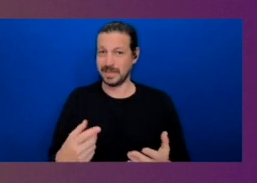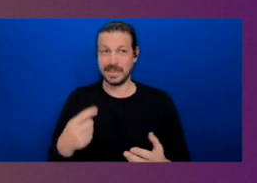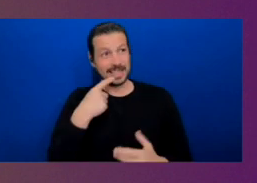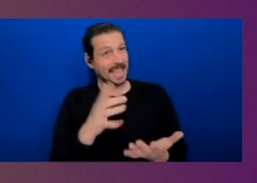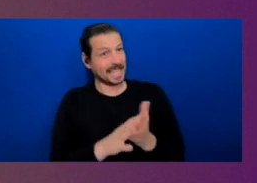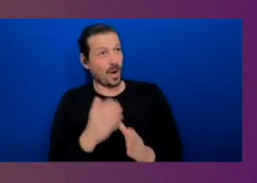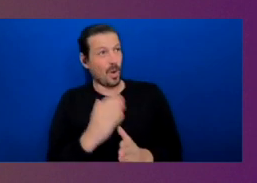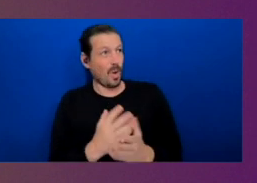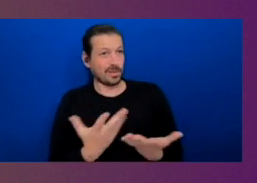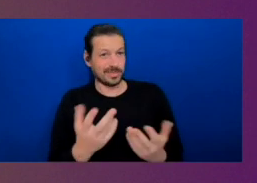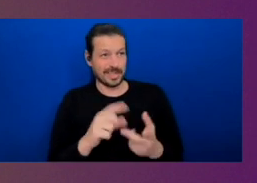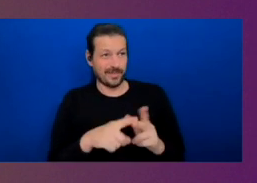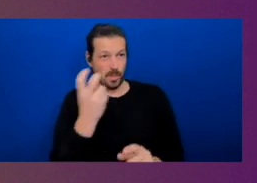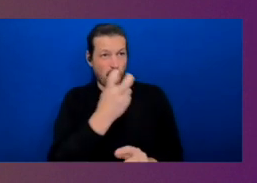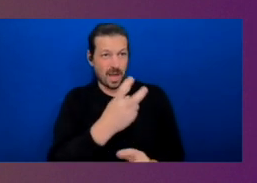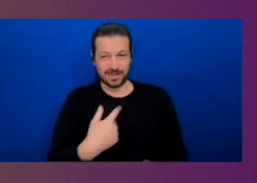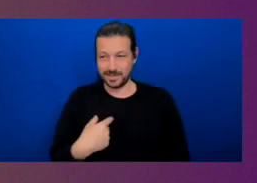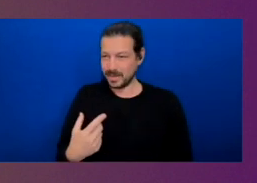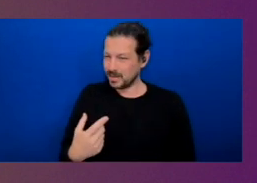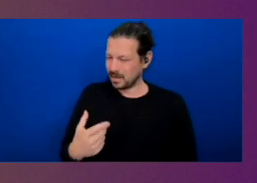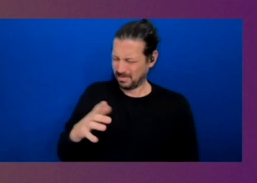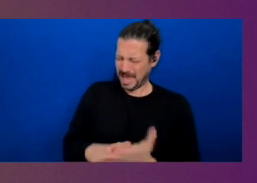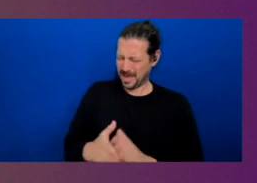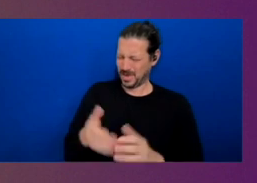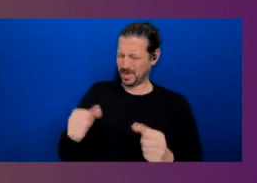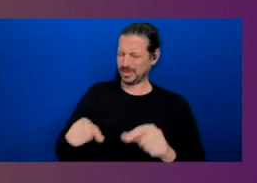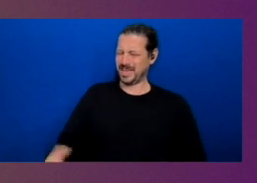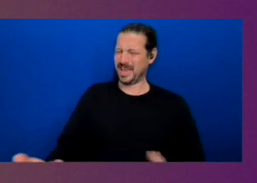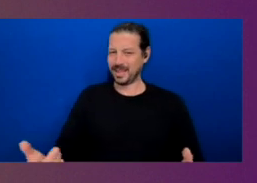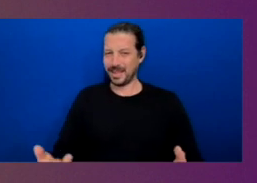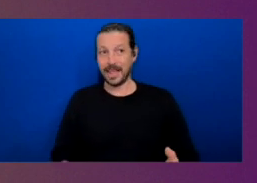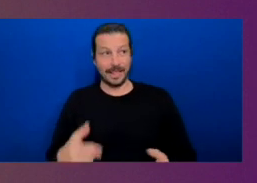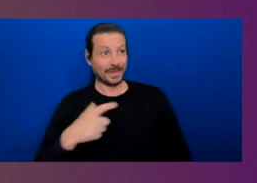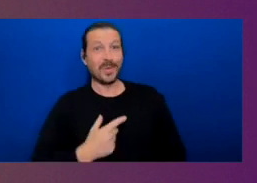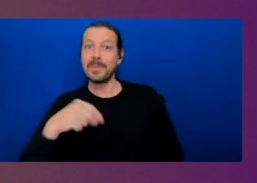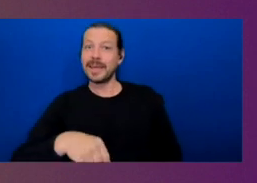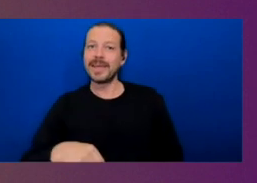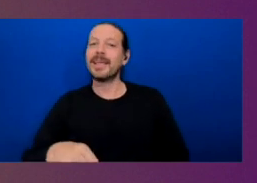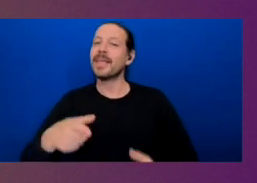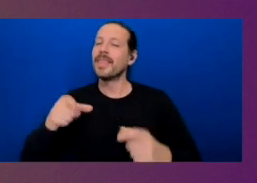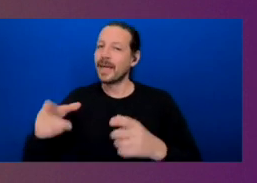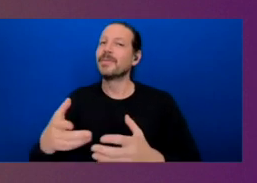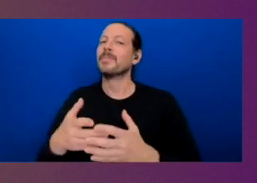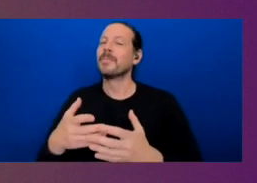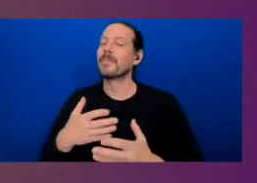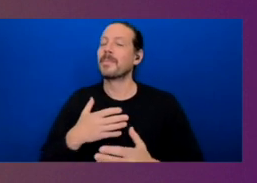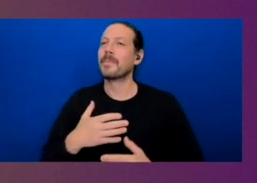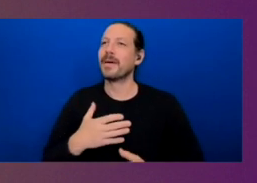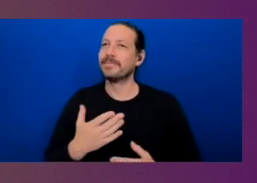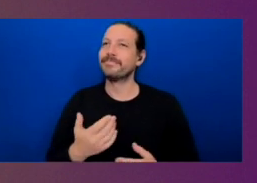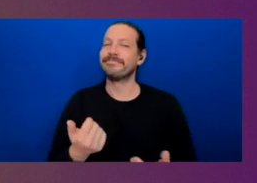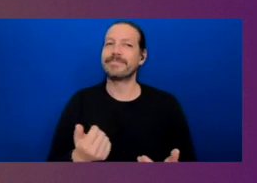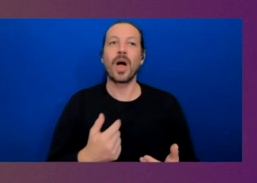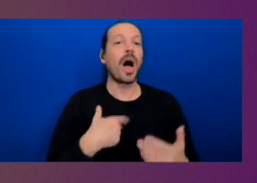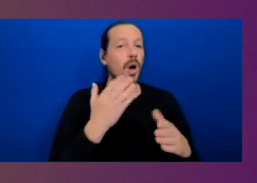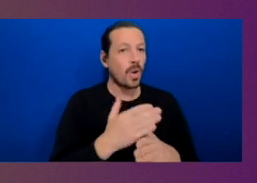why I'm here." And that was my introduction to accessibility. I had 10 years at Apple, 3 years at Sony, a year